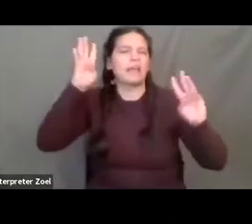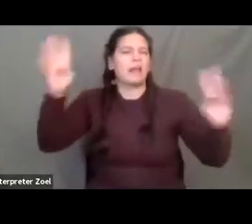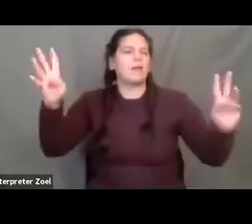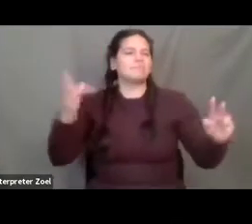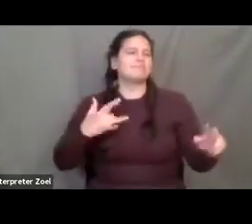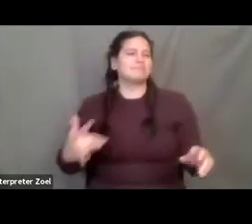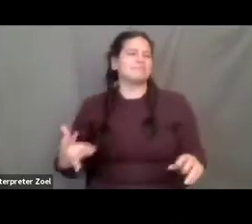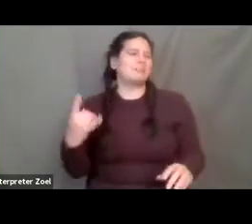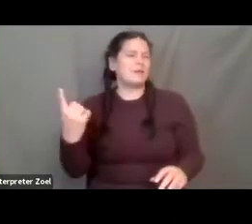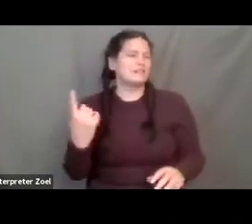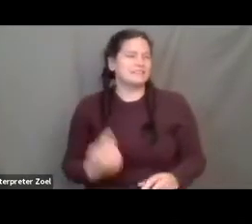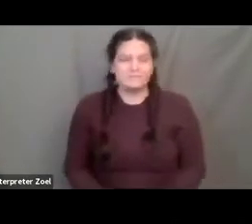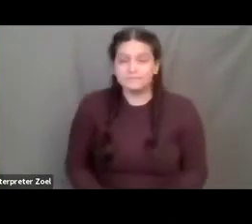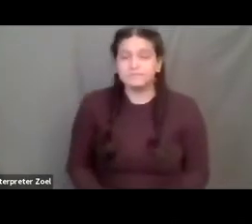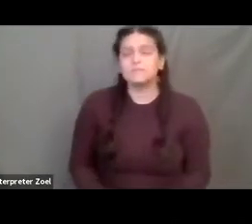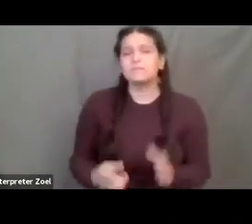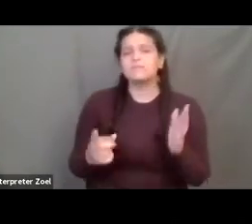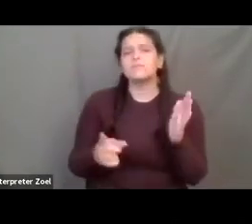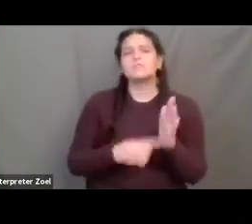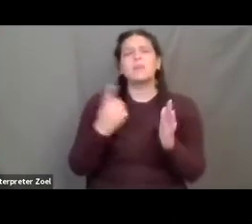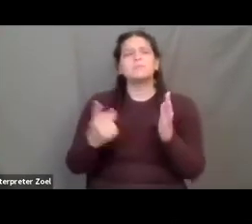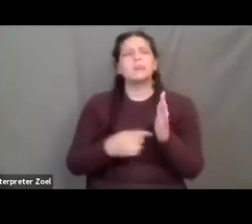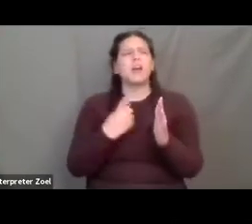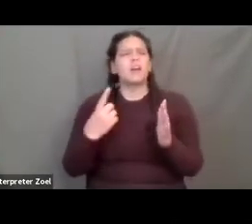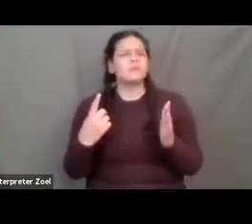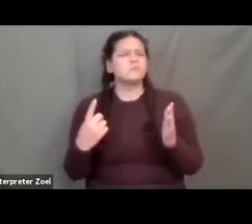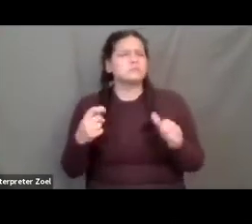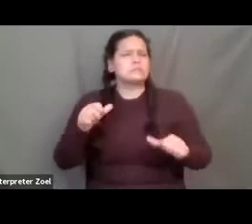Sometimes we don't know where to turn.